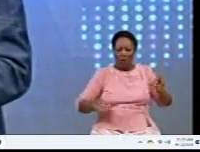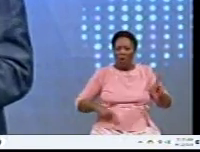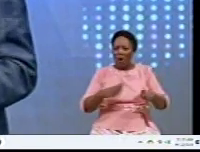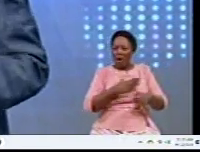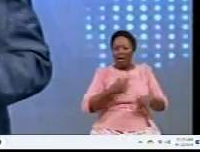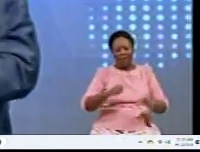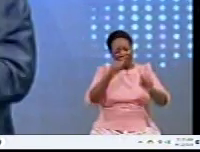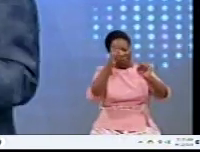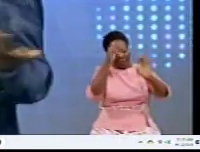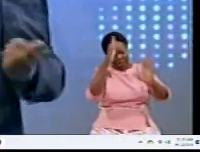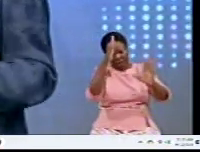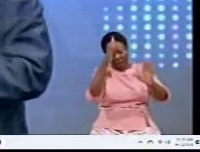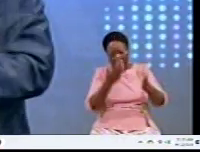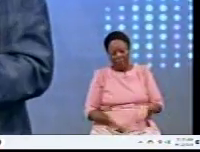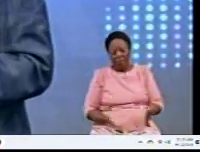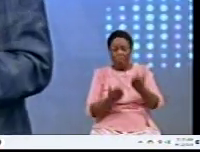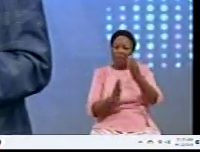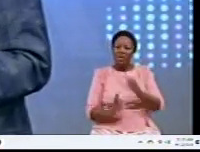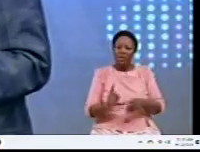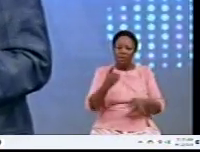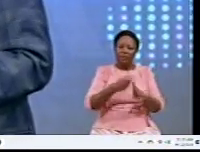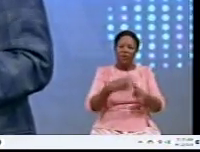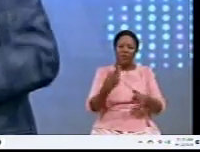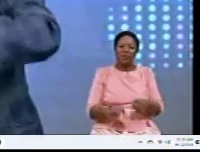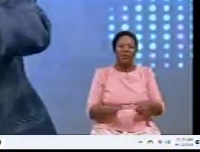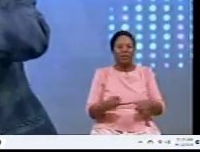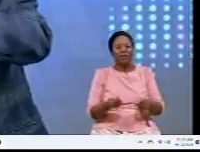Father raised him from the dead. In